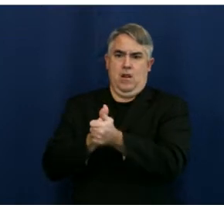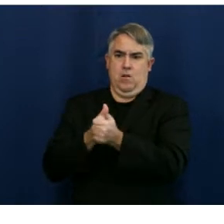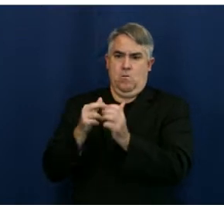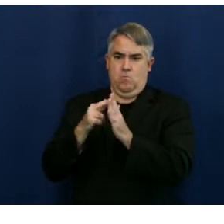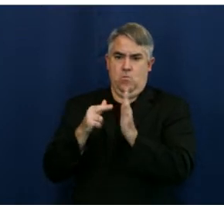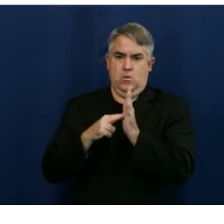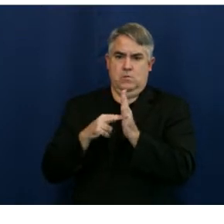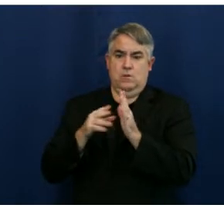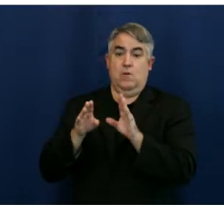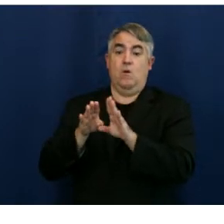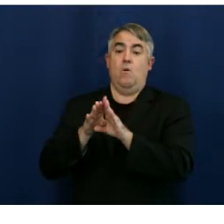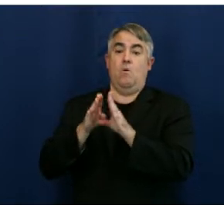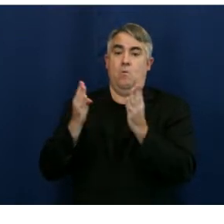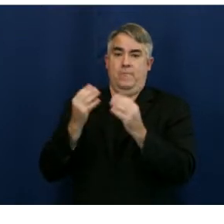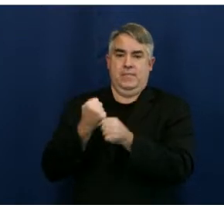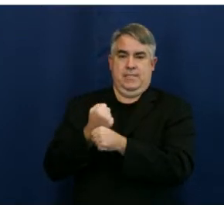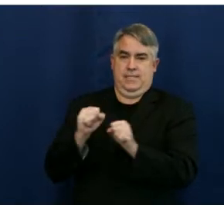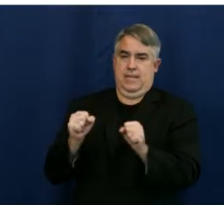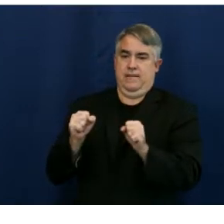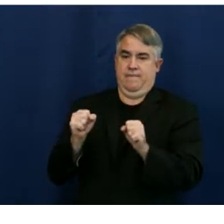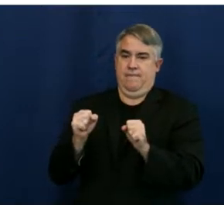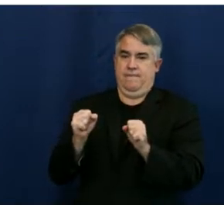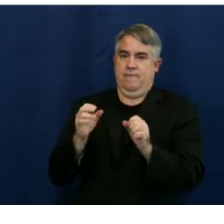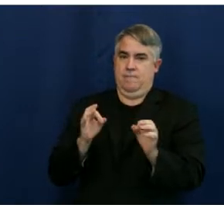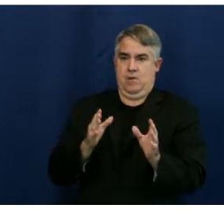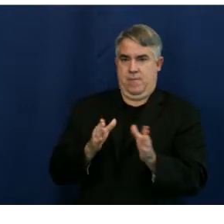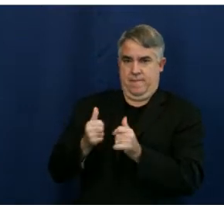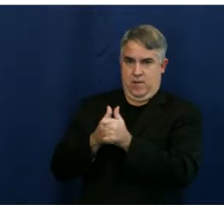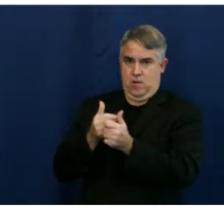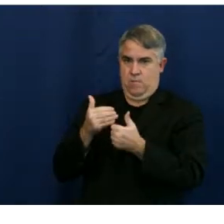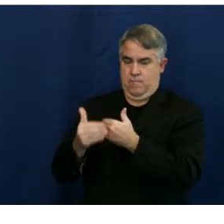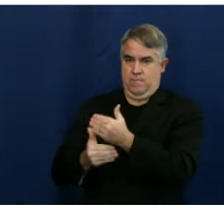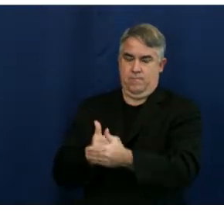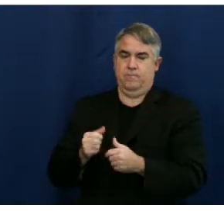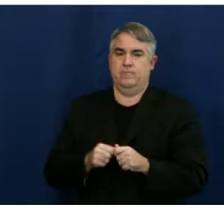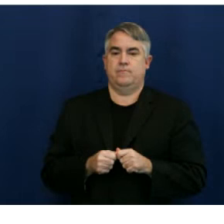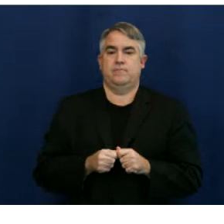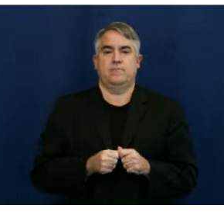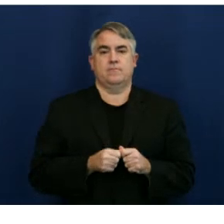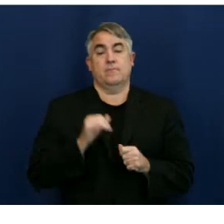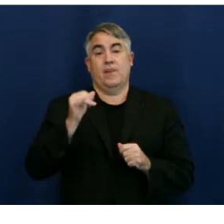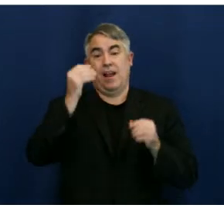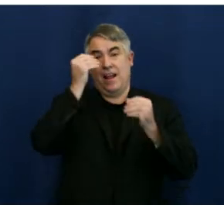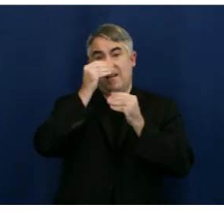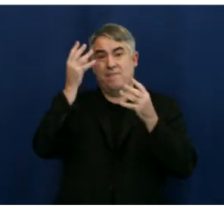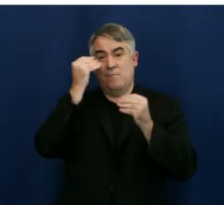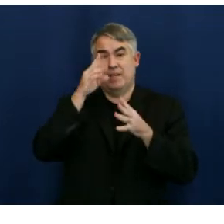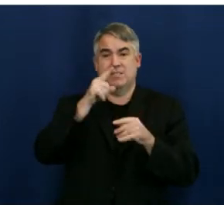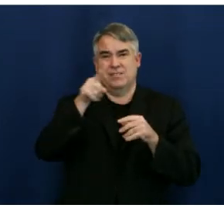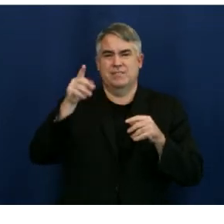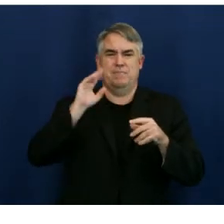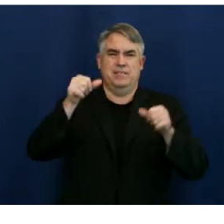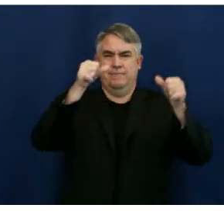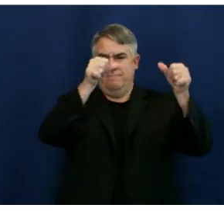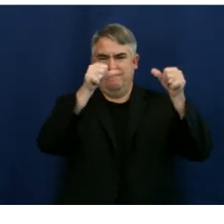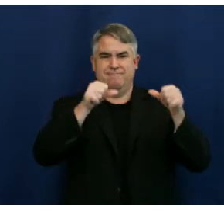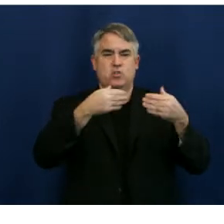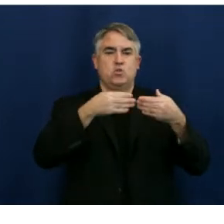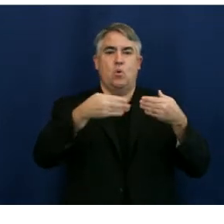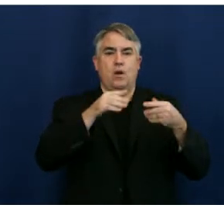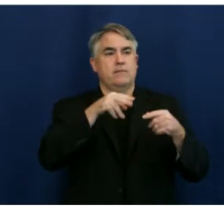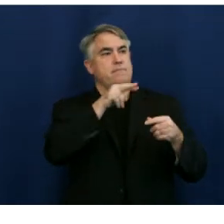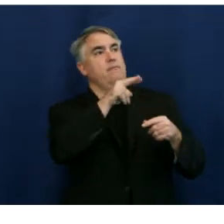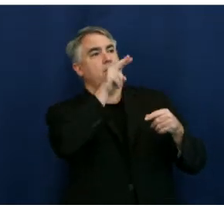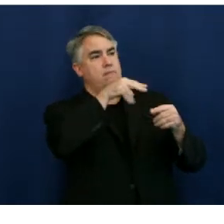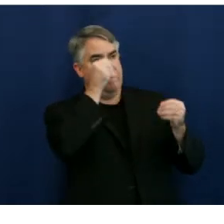had developed when we were in the purple tier. Post that information outside that safe reopening plan and can all start operating.